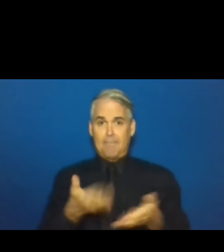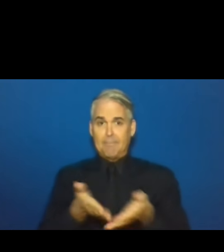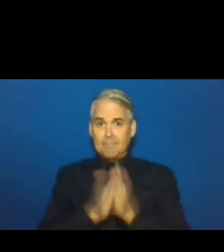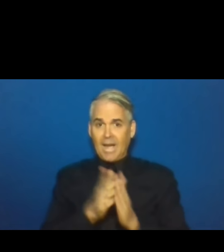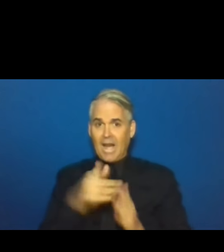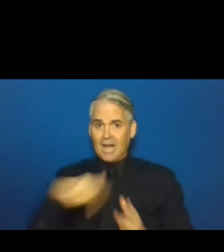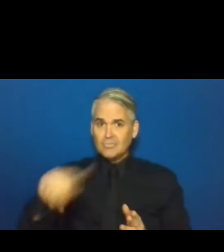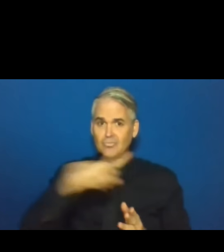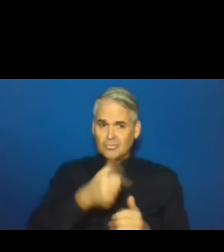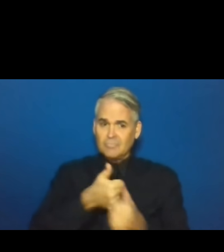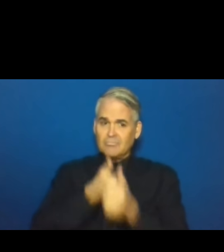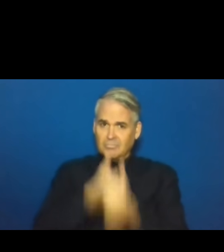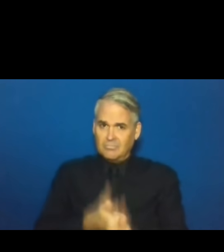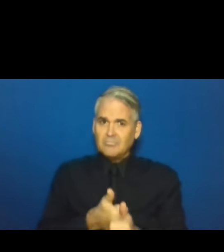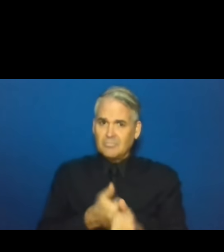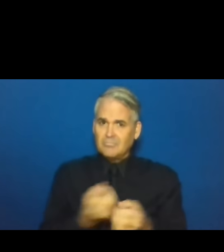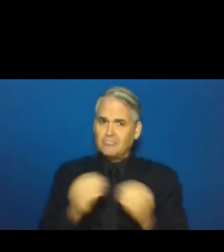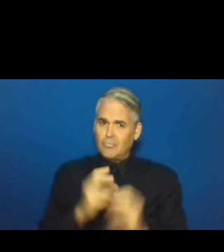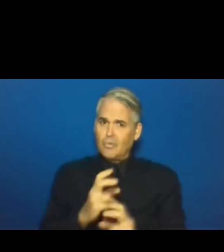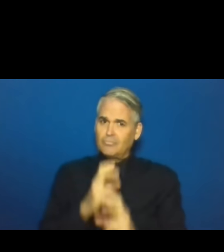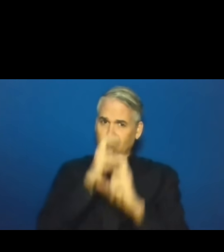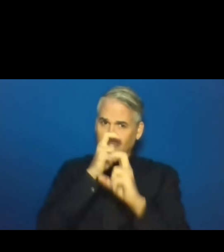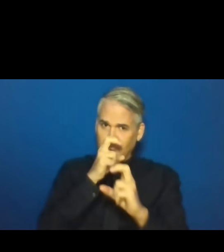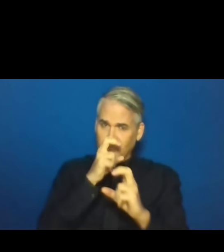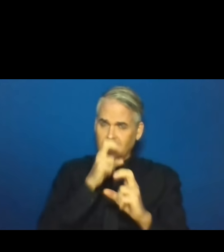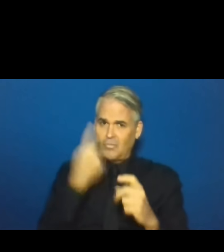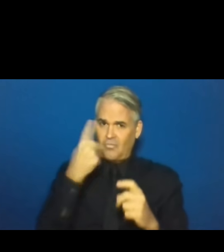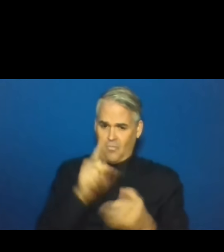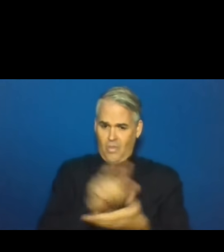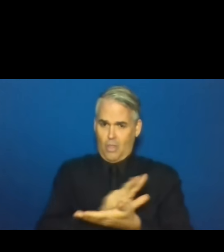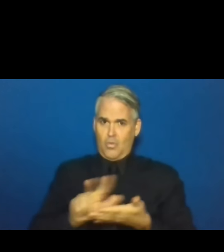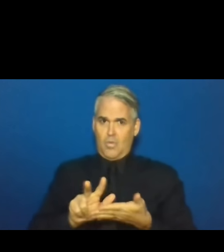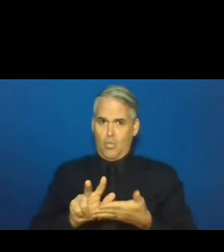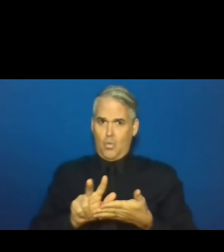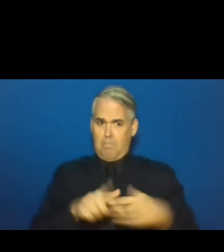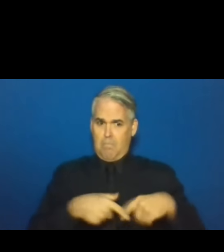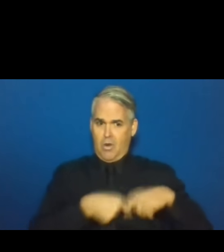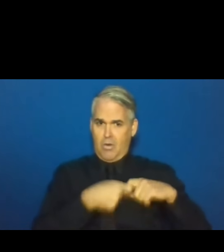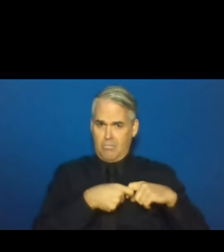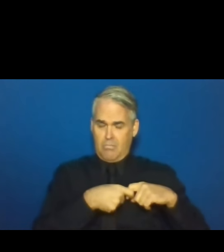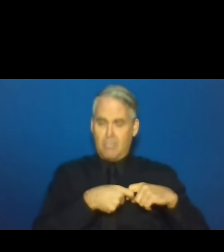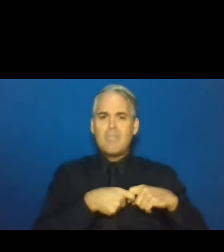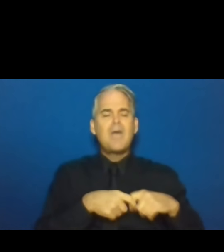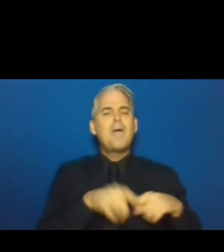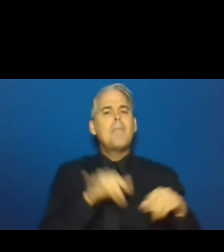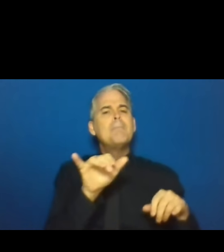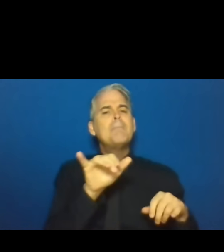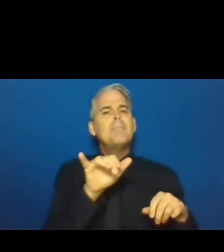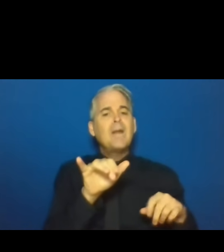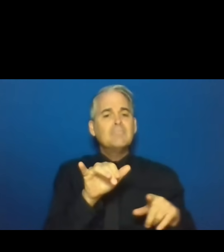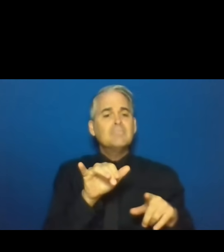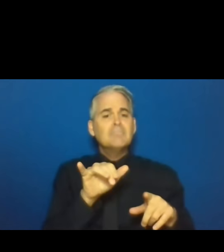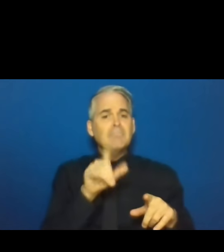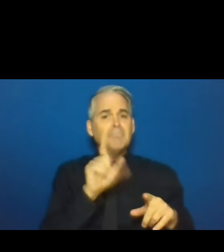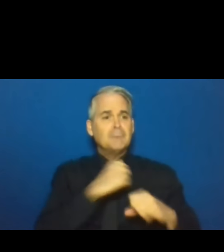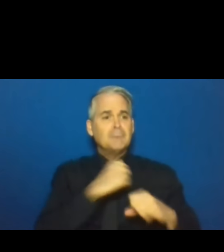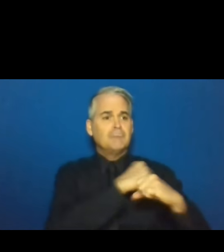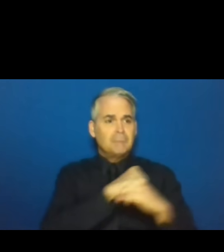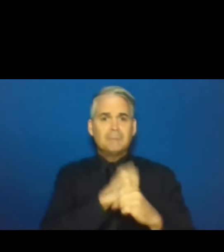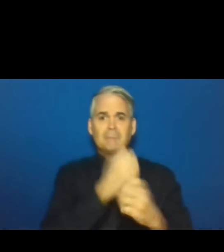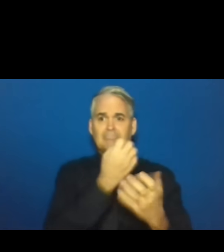statewide pause for the vulnerable and our economy, but to do it because our children deserve our support. We have